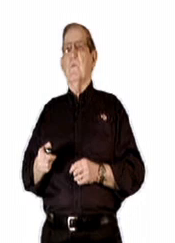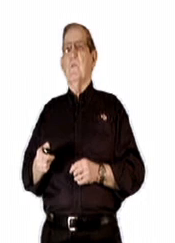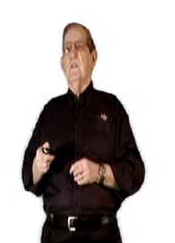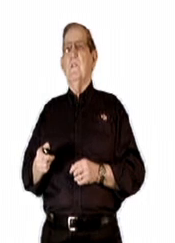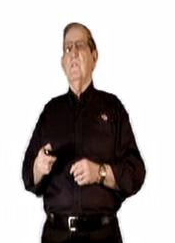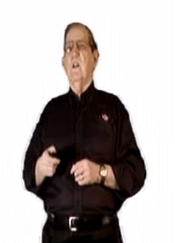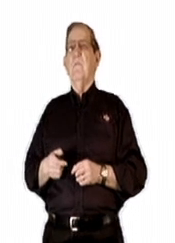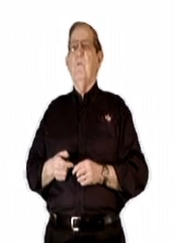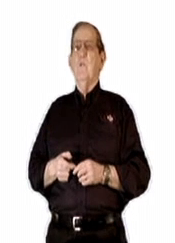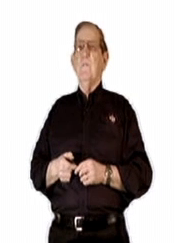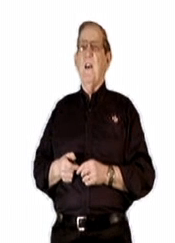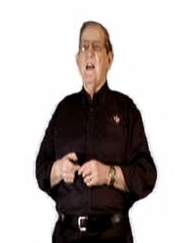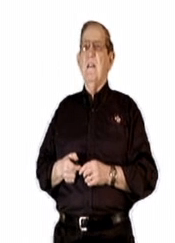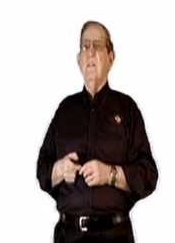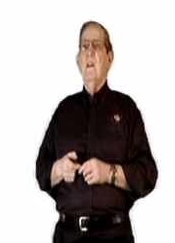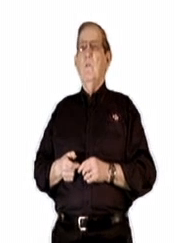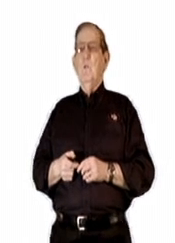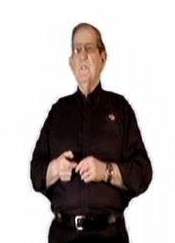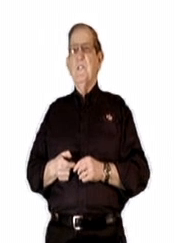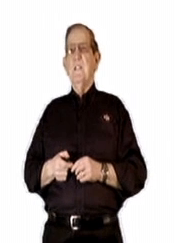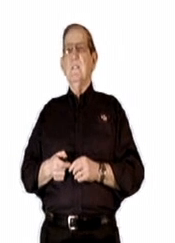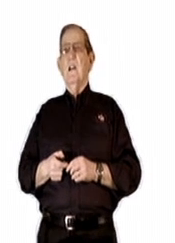with 300.45,